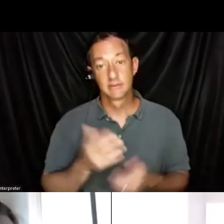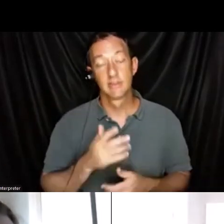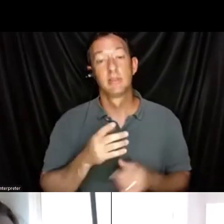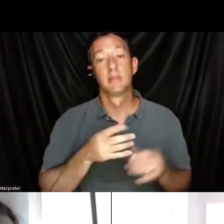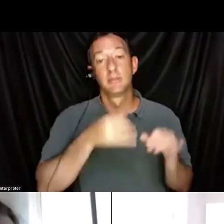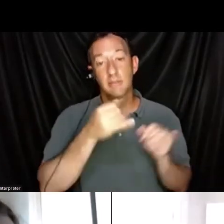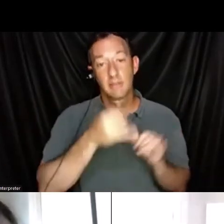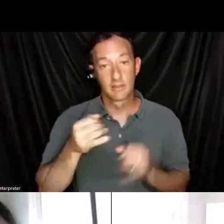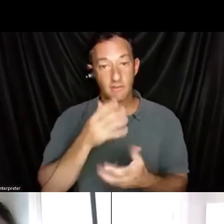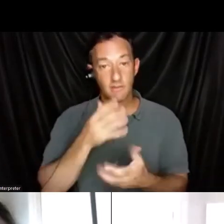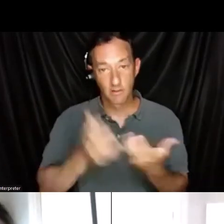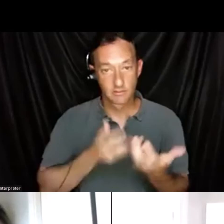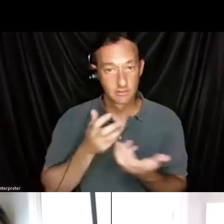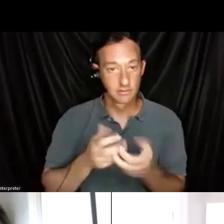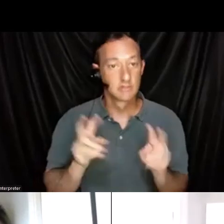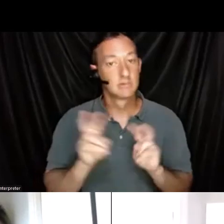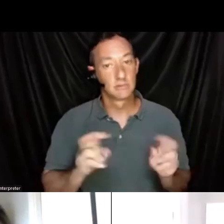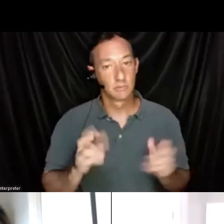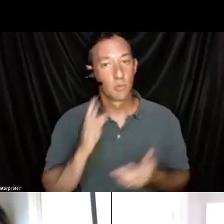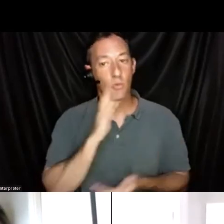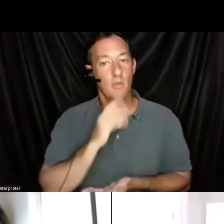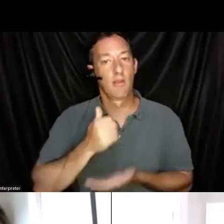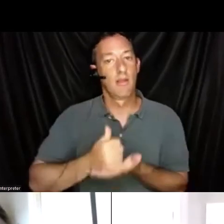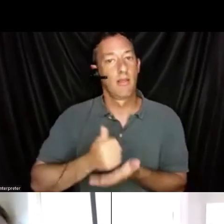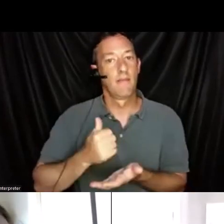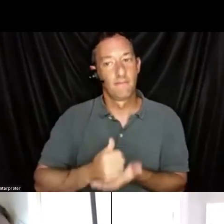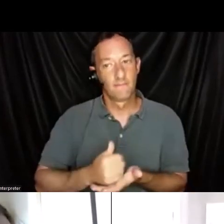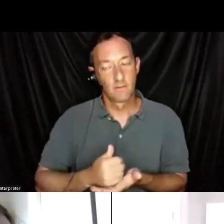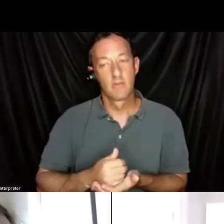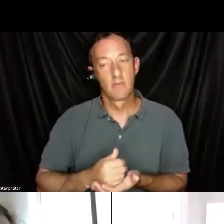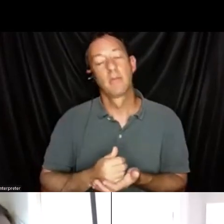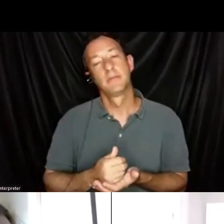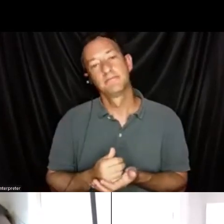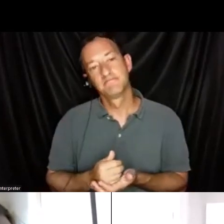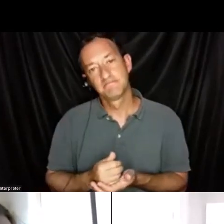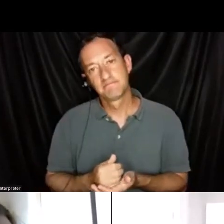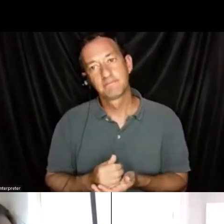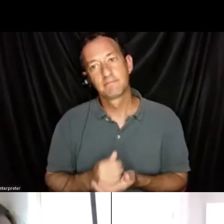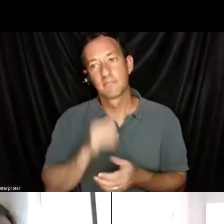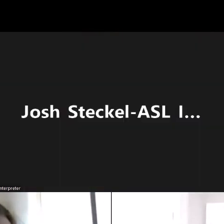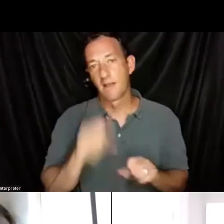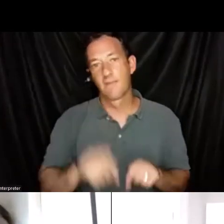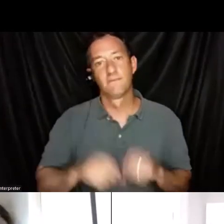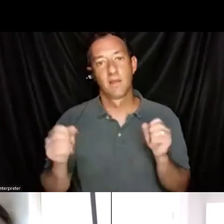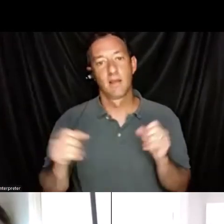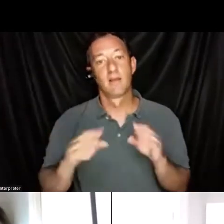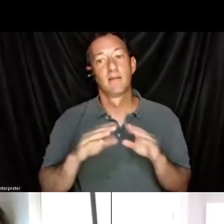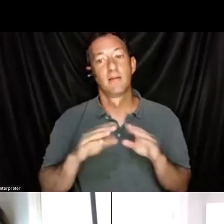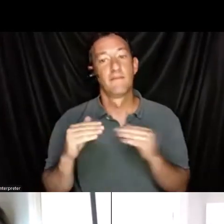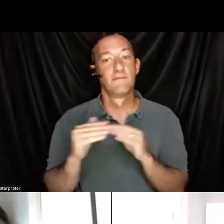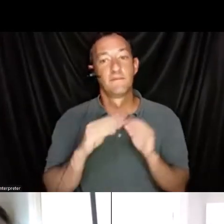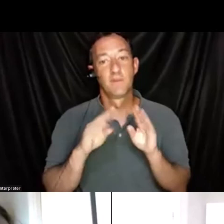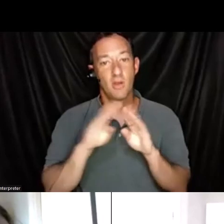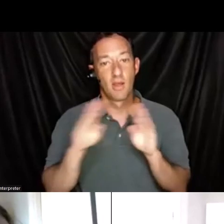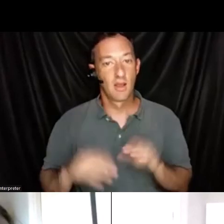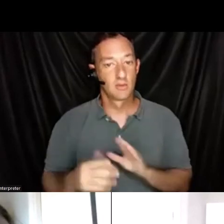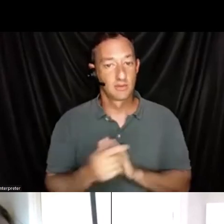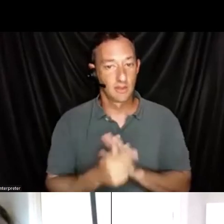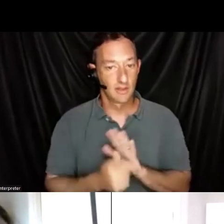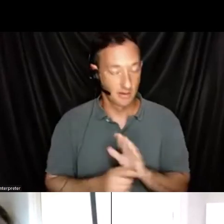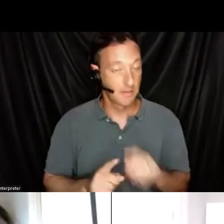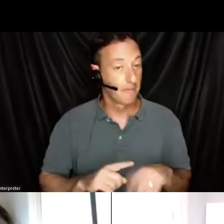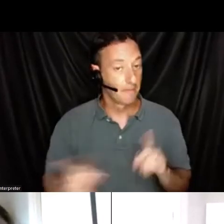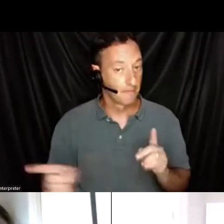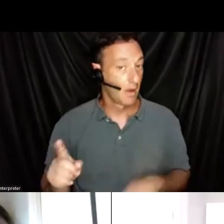assessments might be helpful in terms of not violating the Fair Housing Act. But as we heard